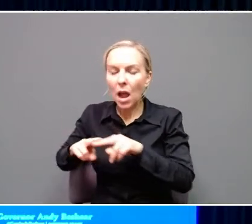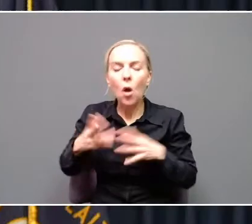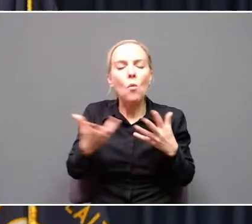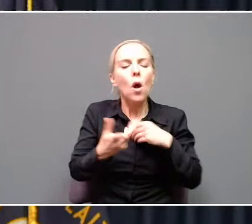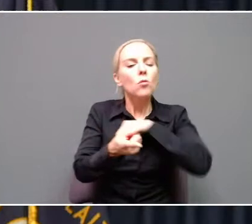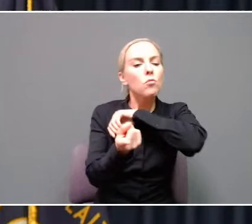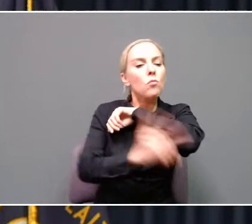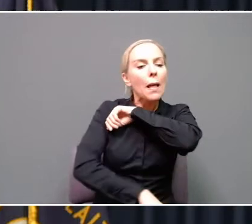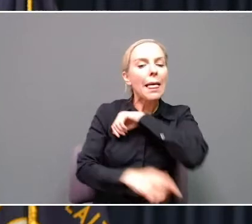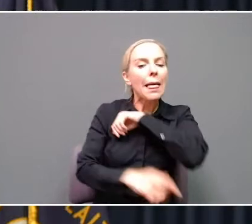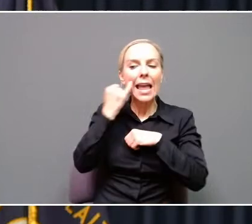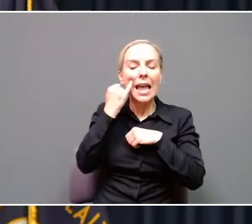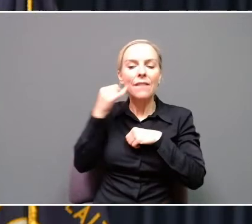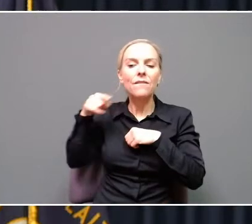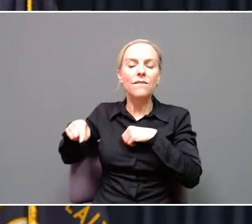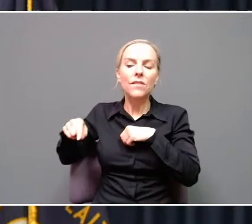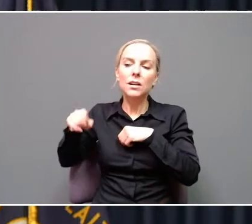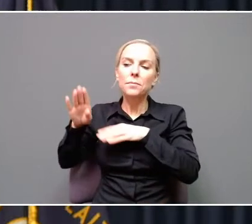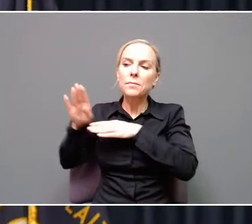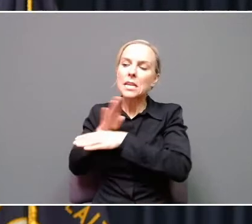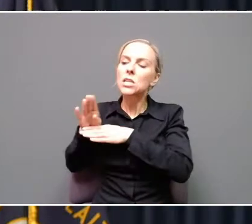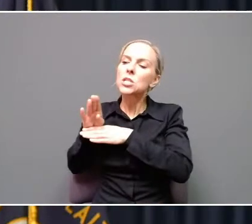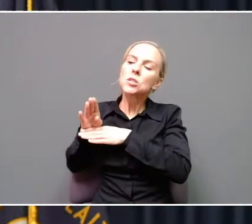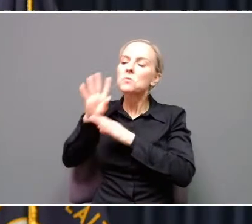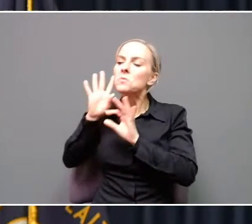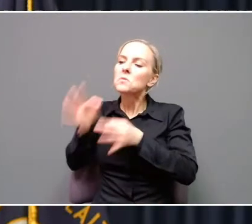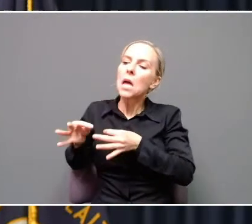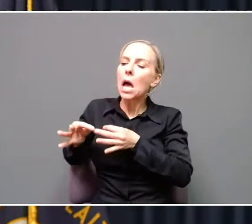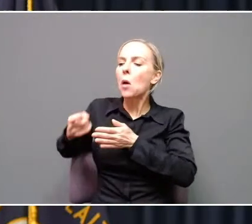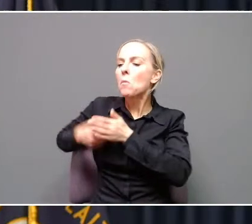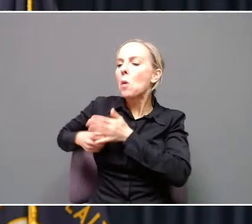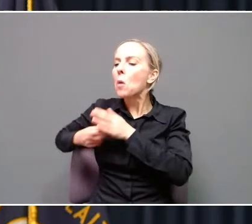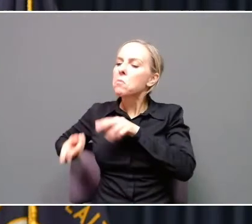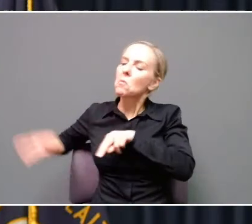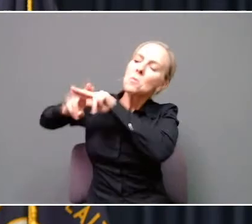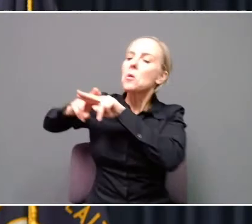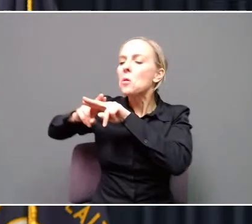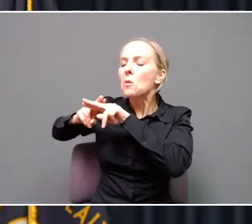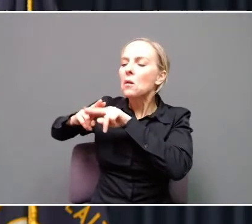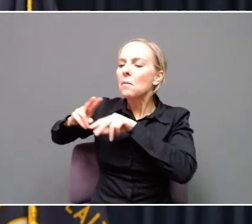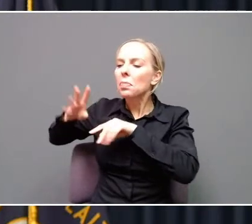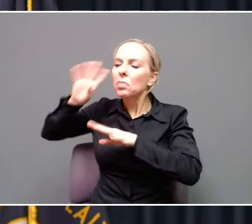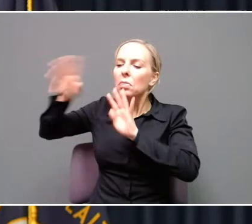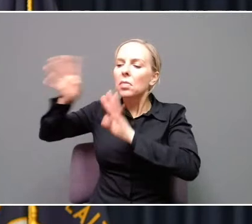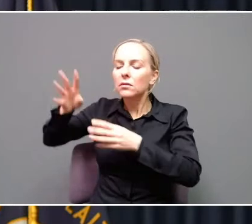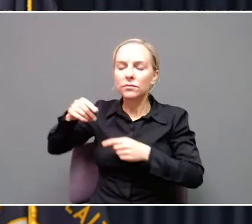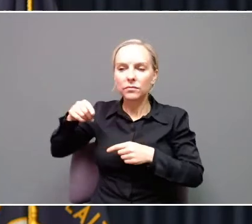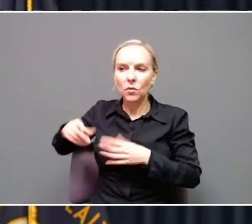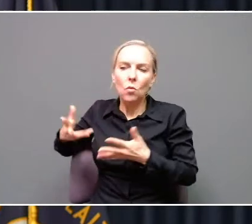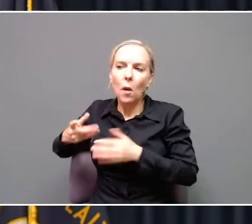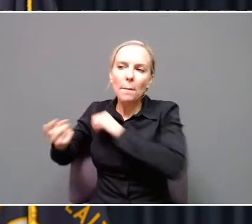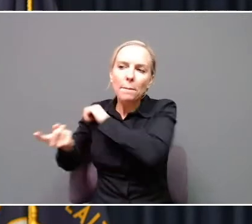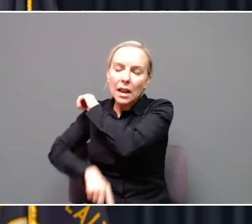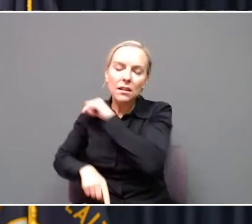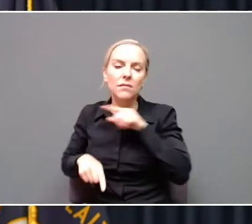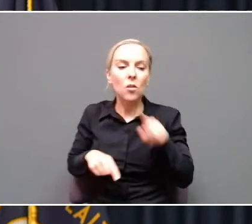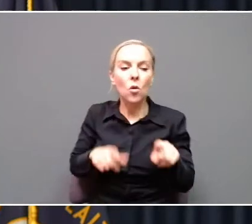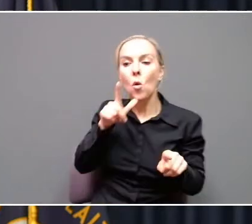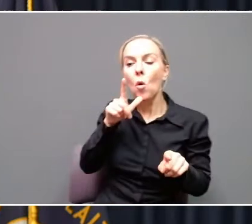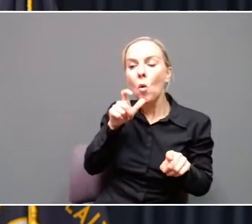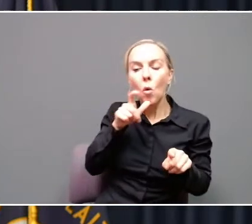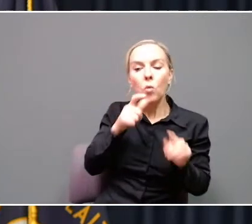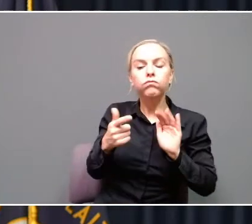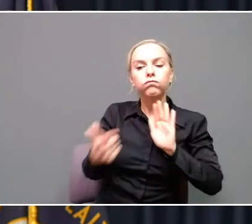violators would face? Violators can face significant damages in court,